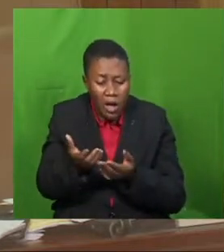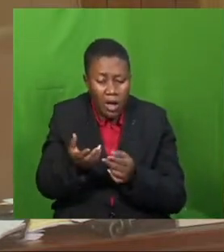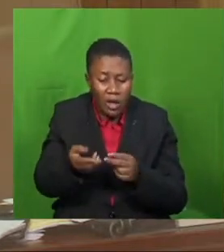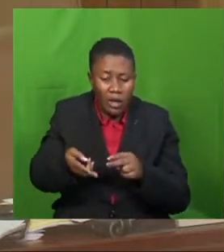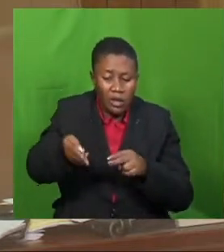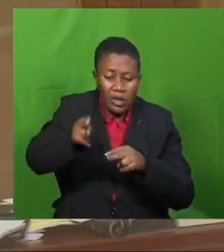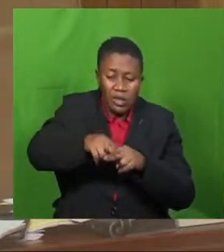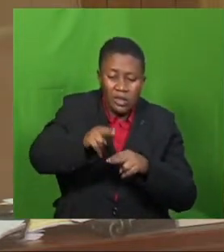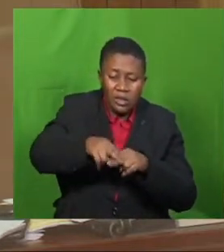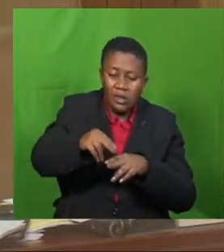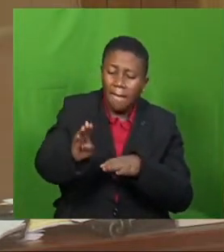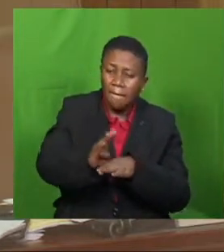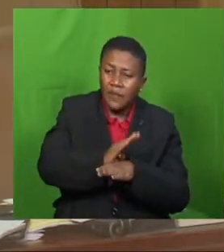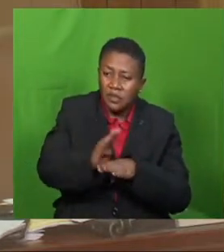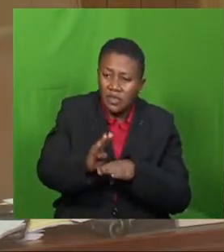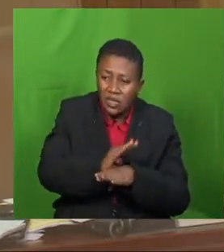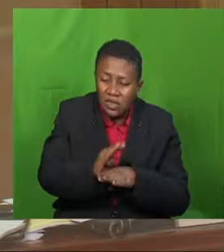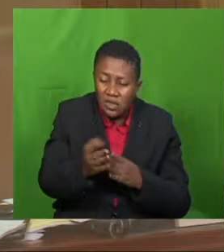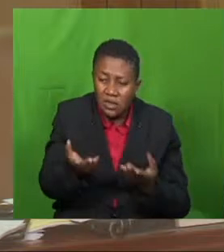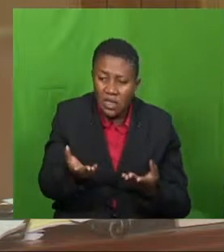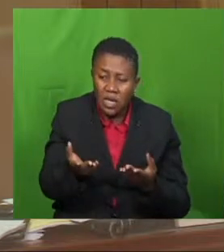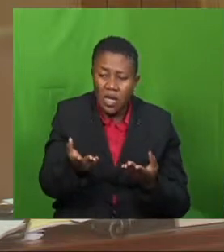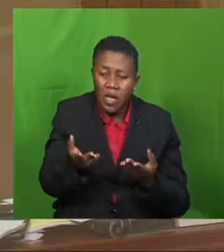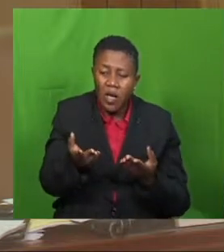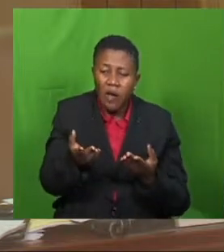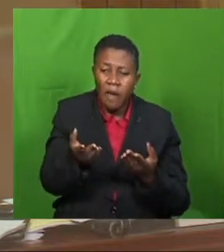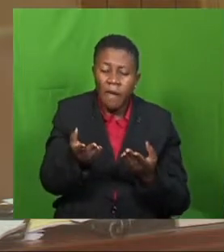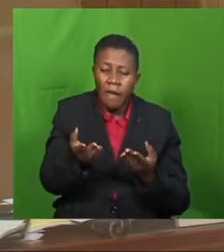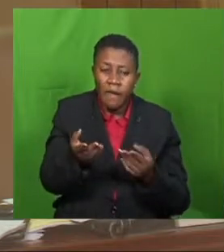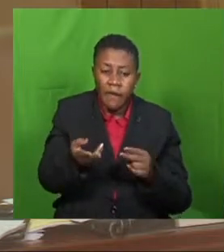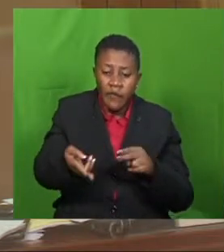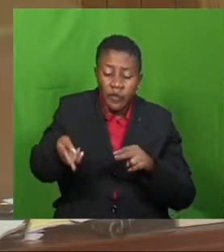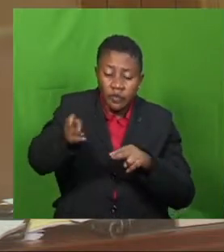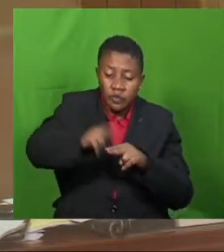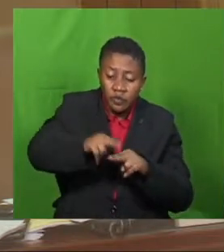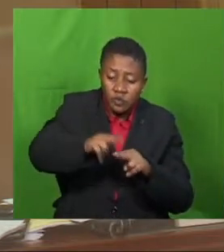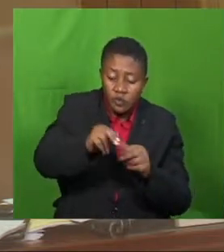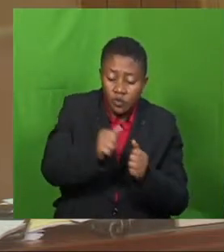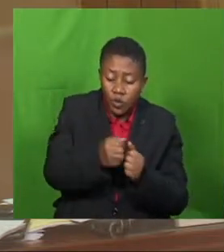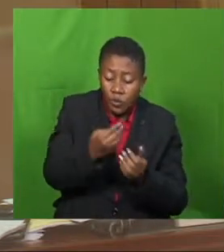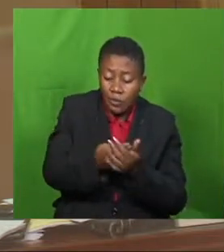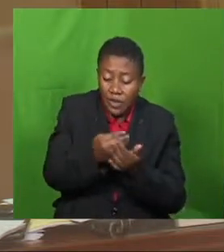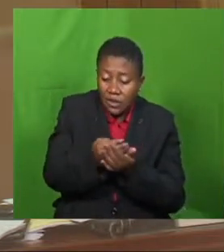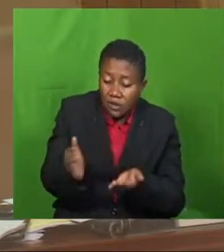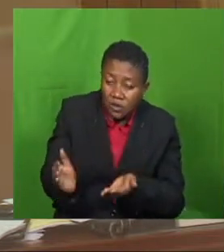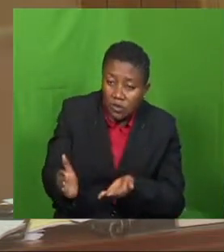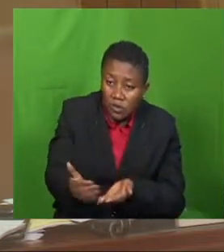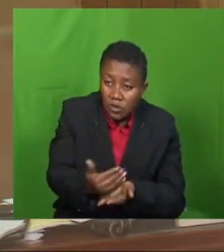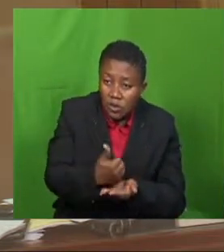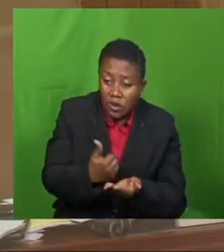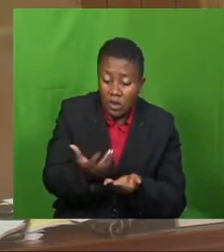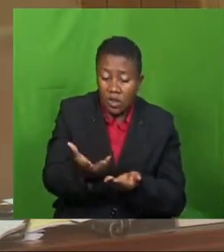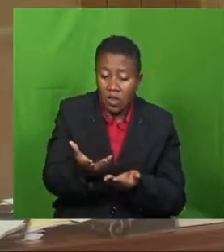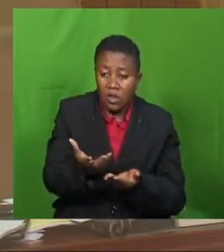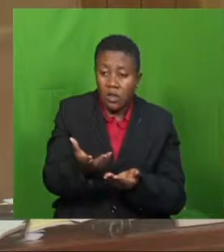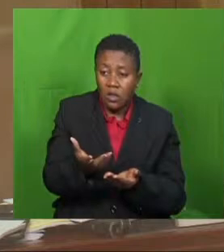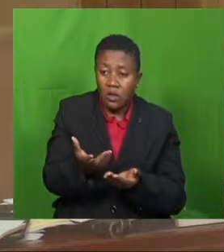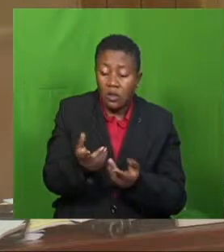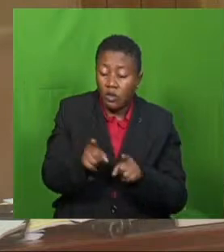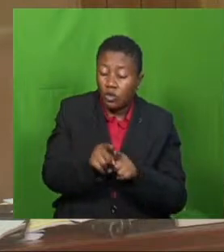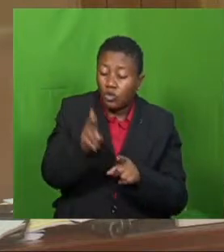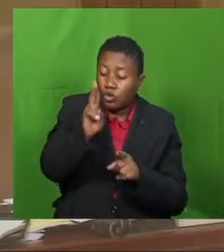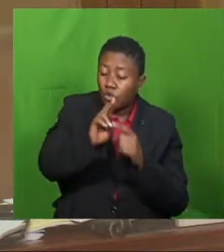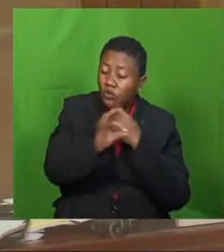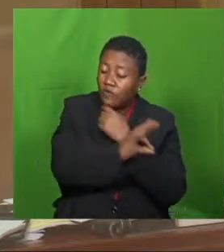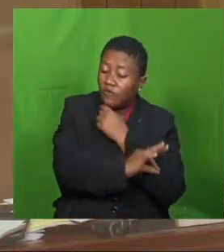trade volumes, increase in our revenue envelope in terms of foreign currency will help us to be able